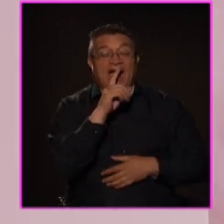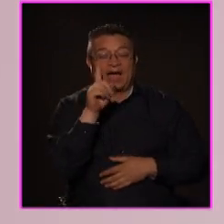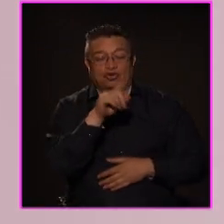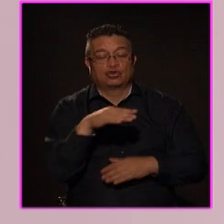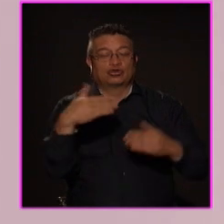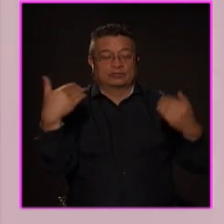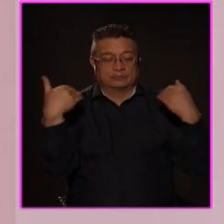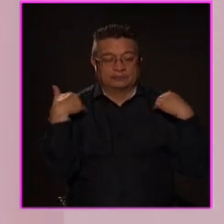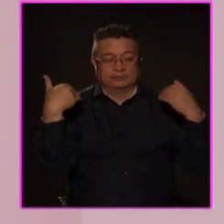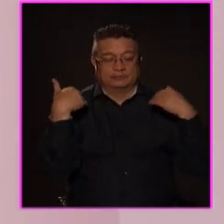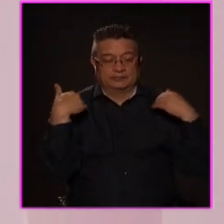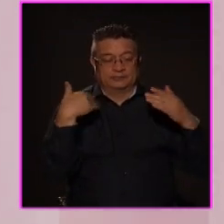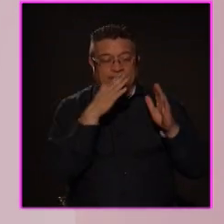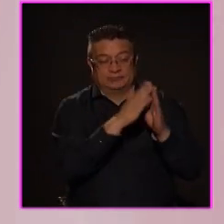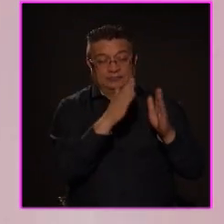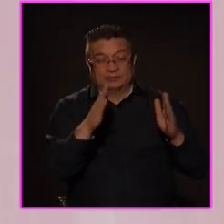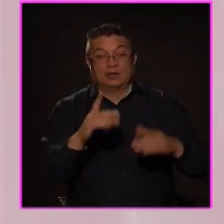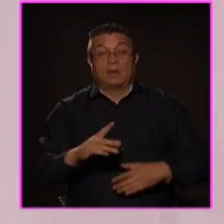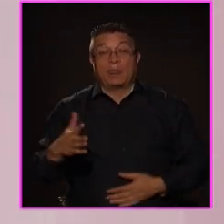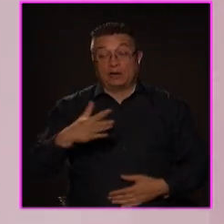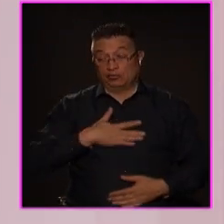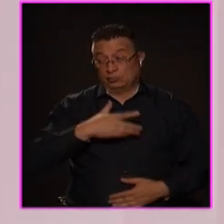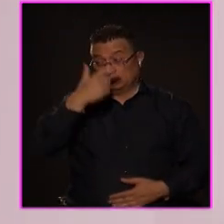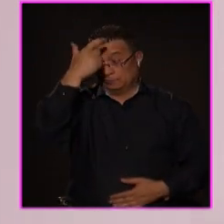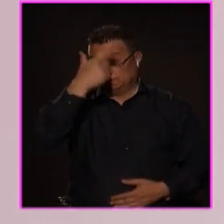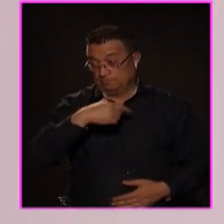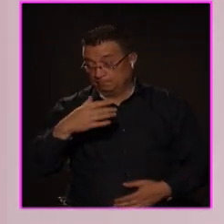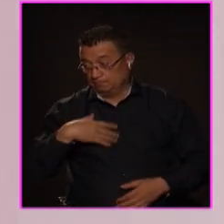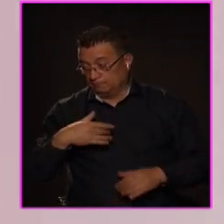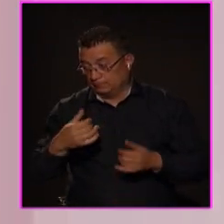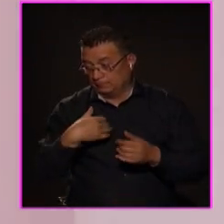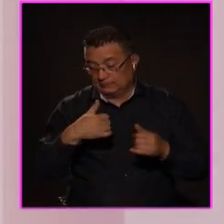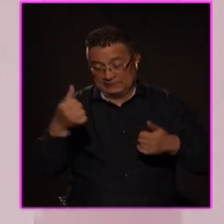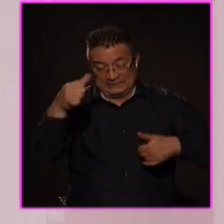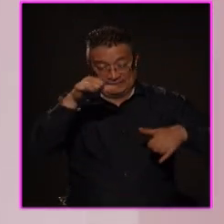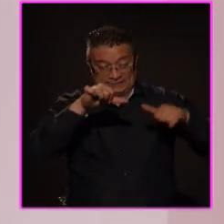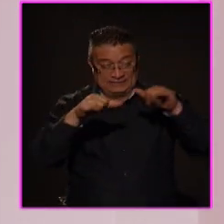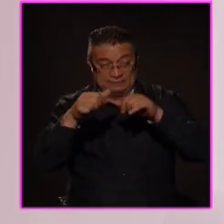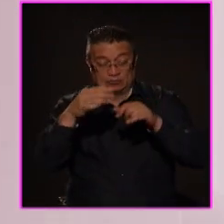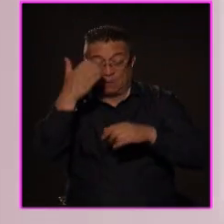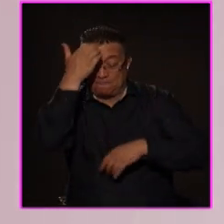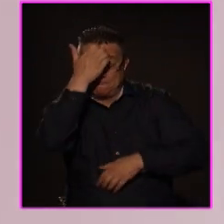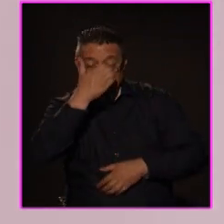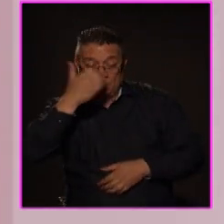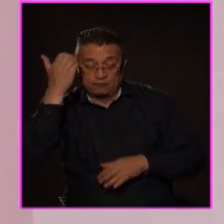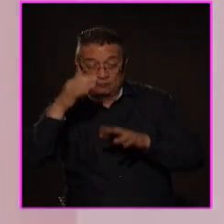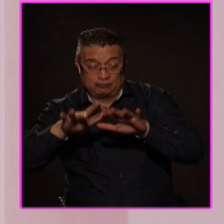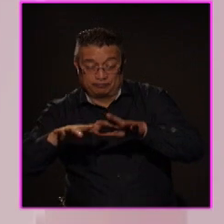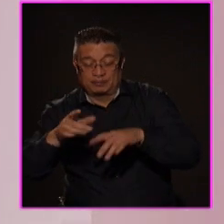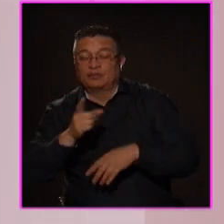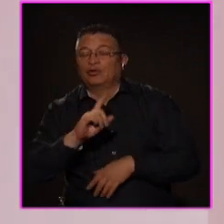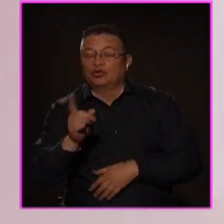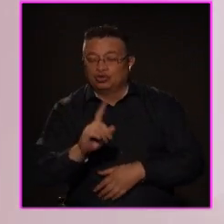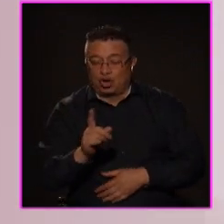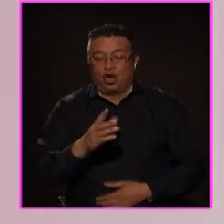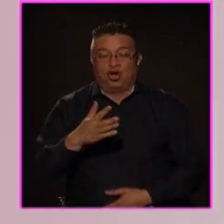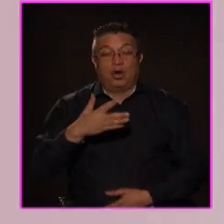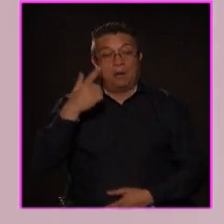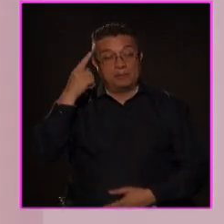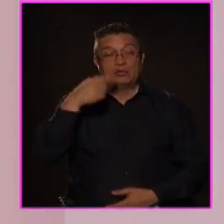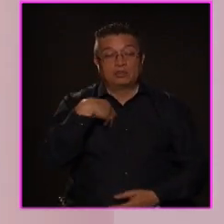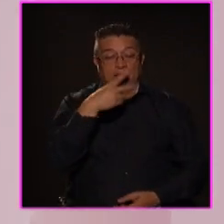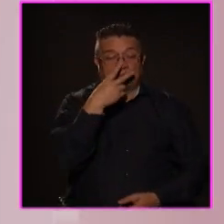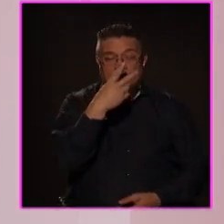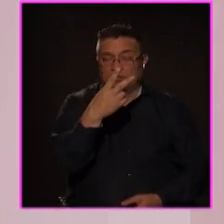not a computer scientist, but I talk to computer scientists, I read their work, and I'm not seeing any kind of scientific